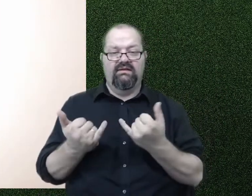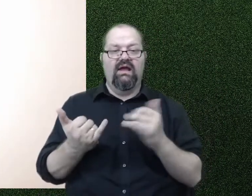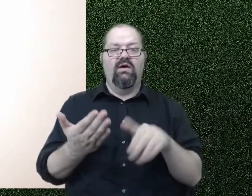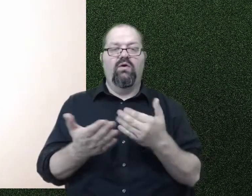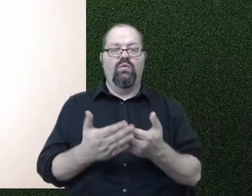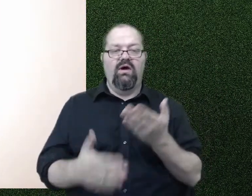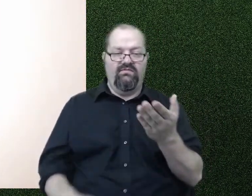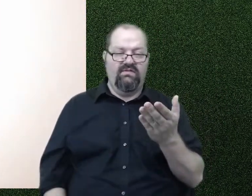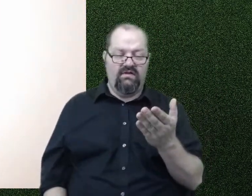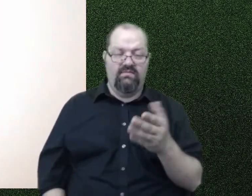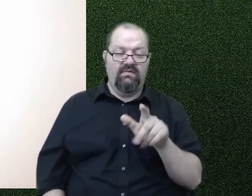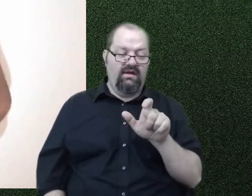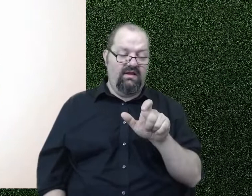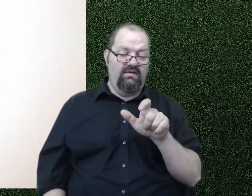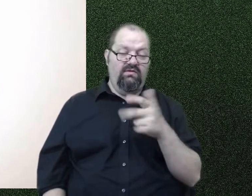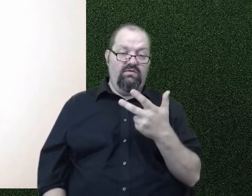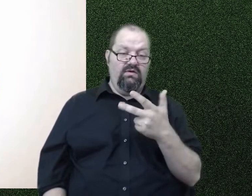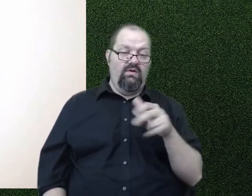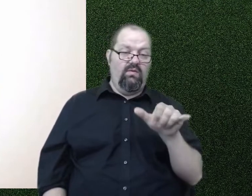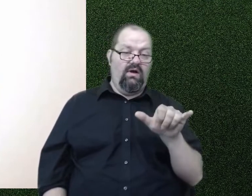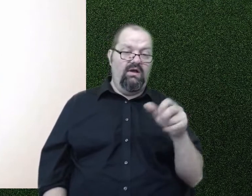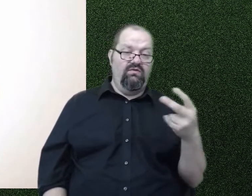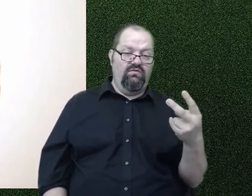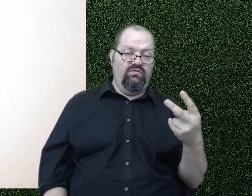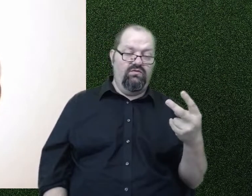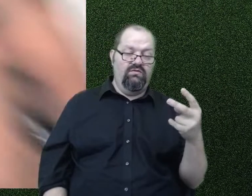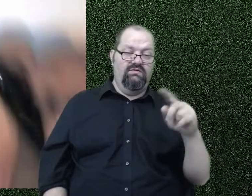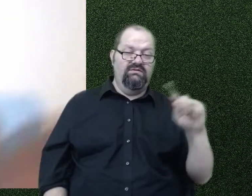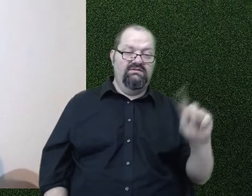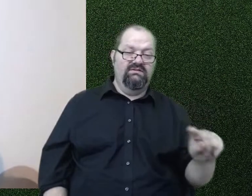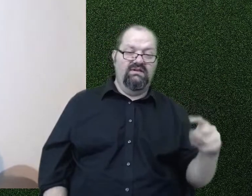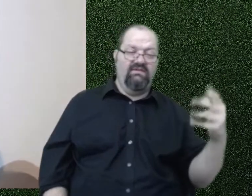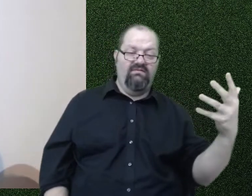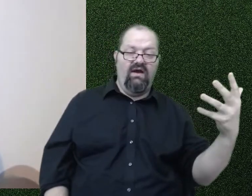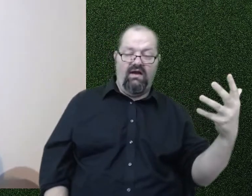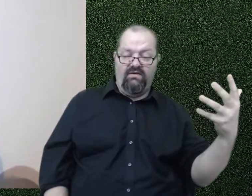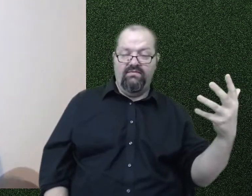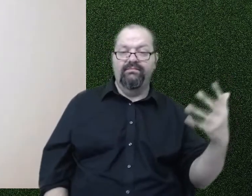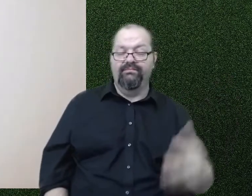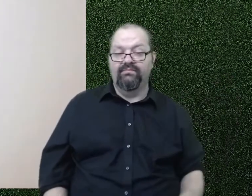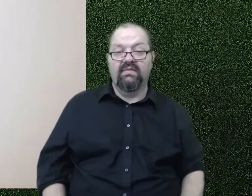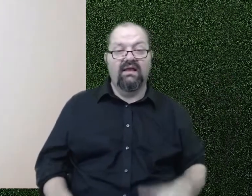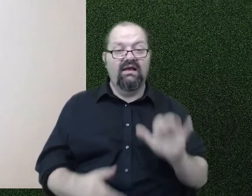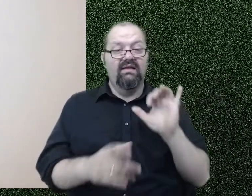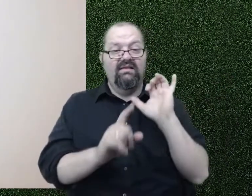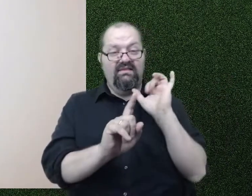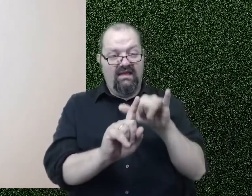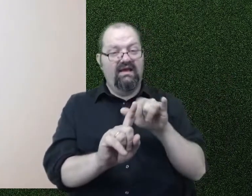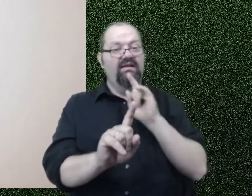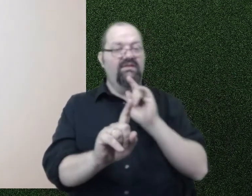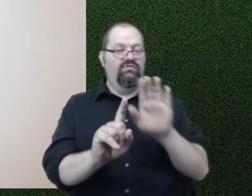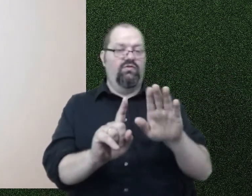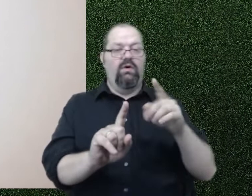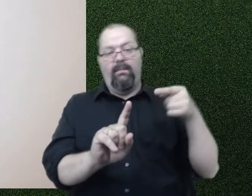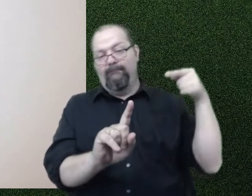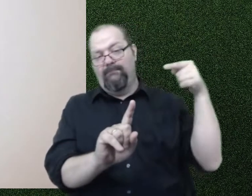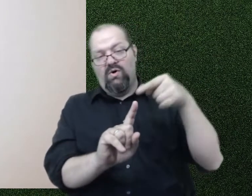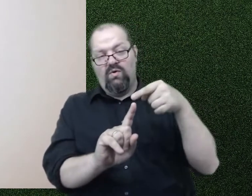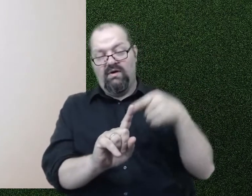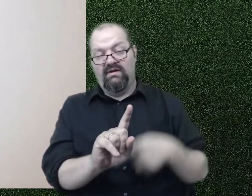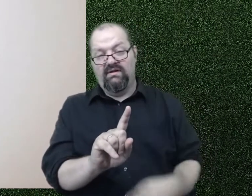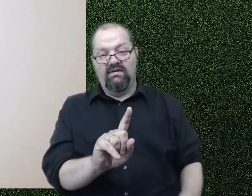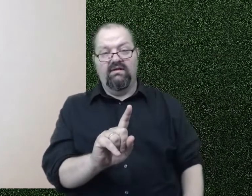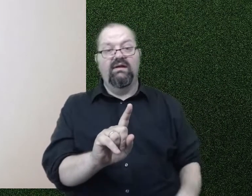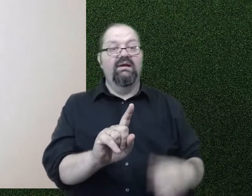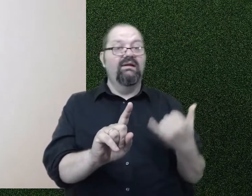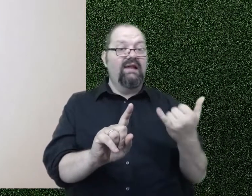here at x equals 3, y equals 2, z equals 5. Now that's a point. Now if I want to plot the